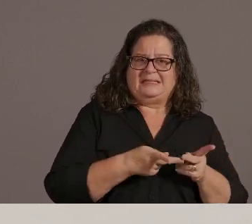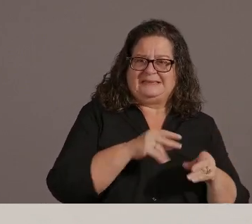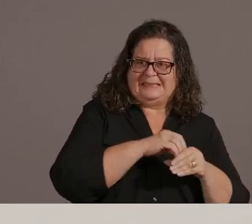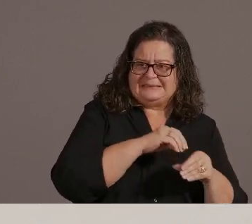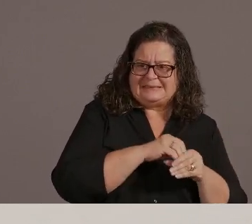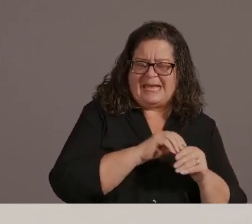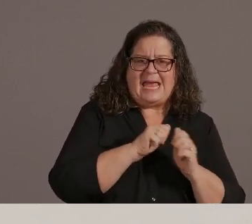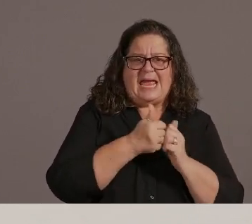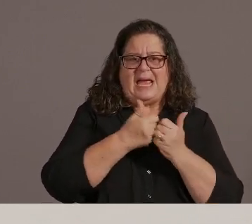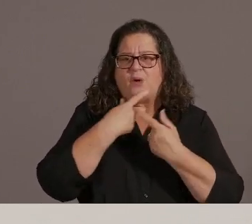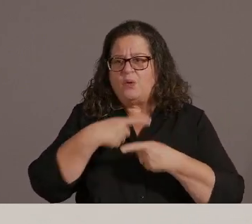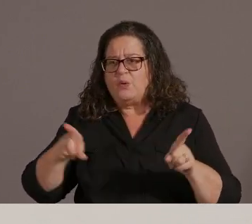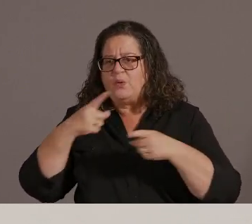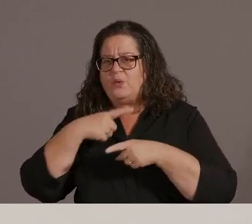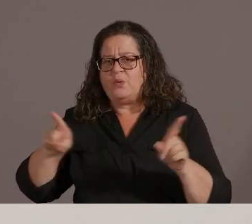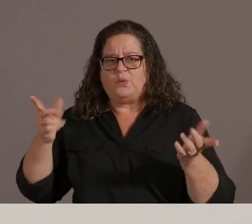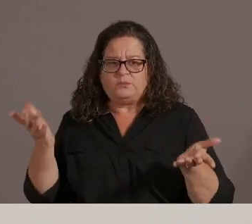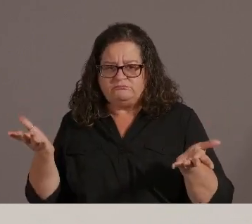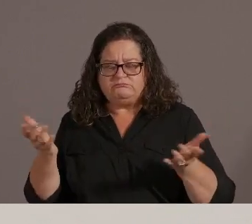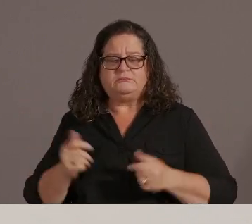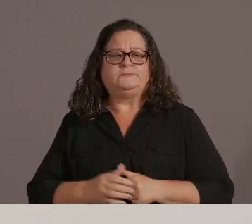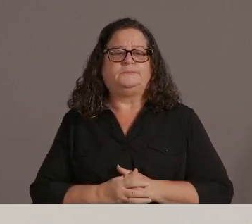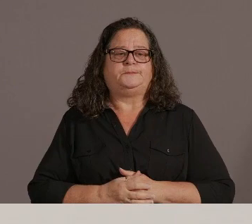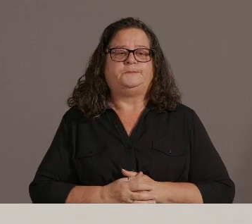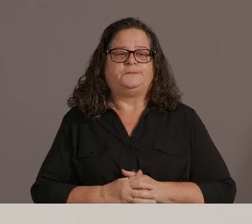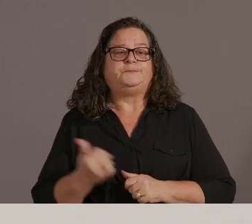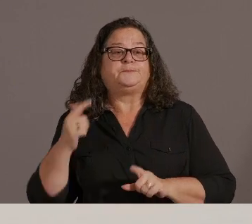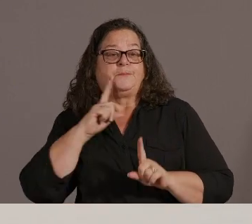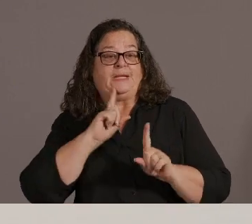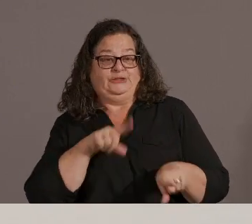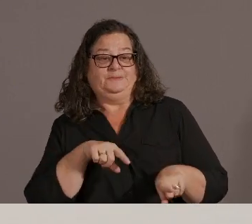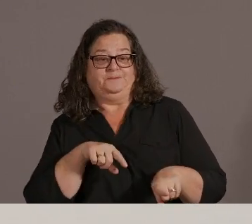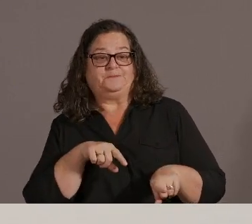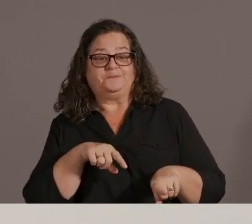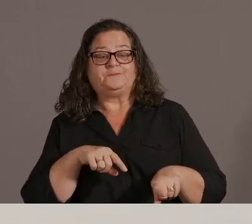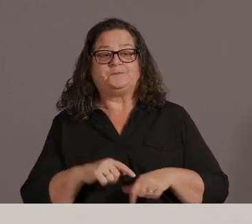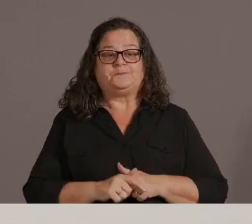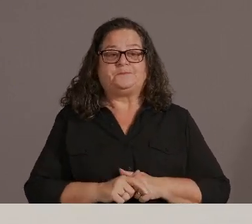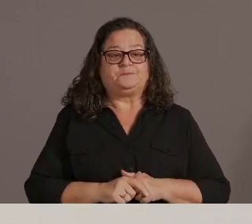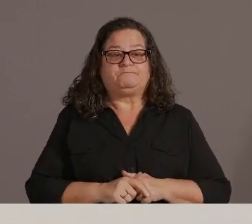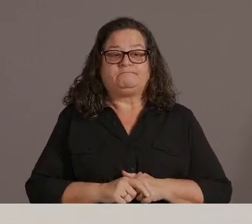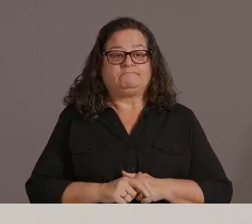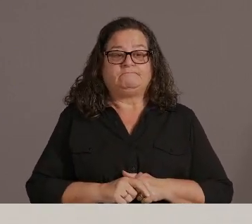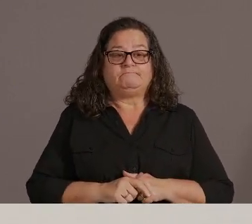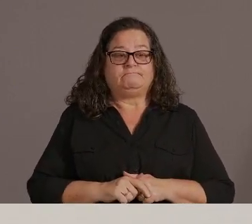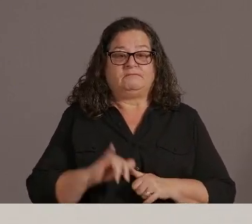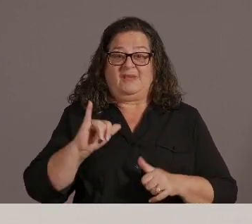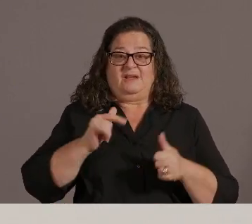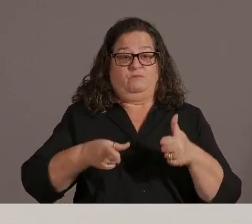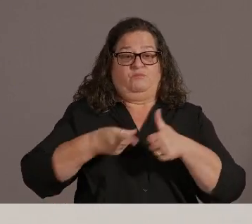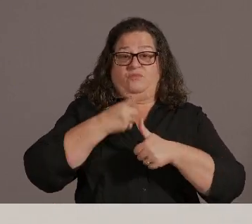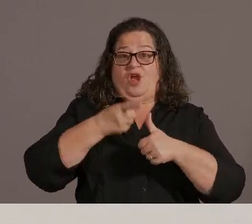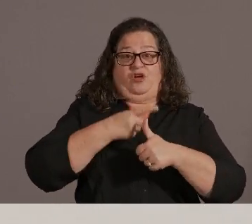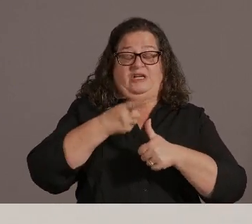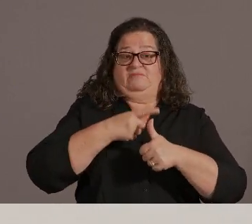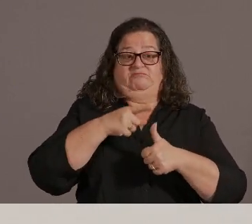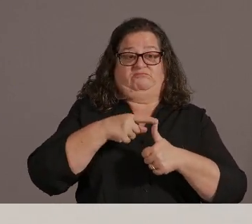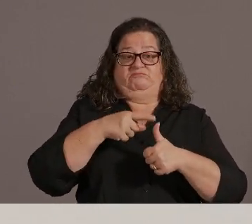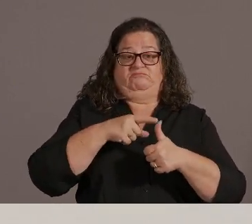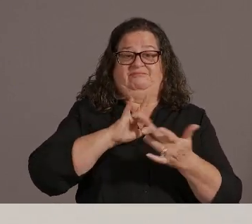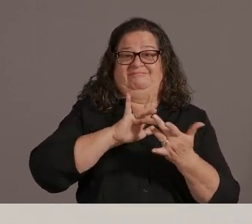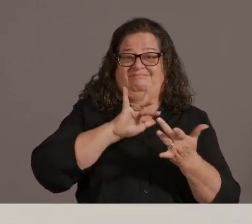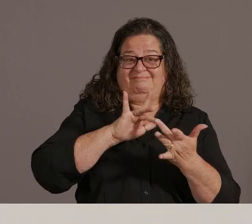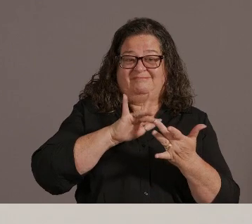Yeah, absolutely. So that is one of our priorities is reaching our vulnerable